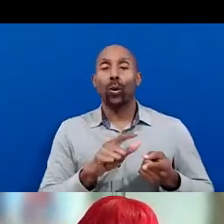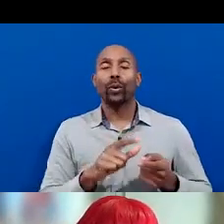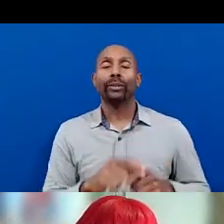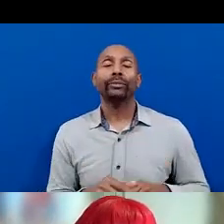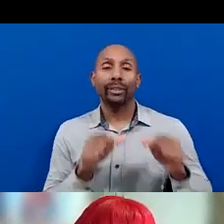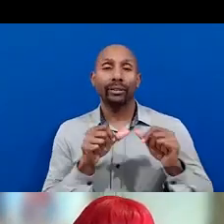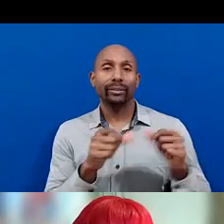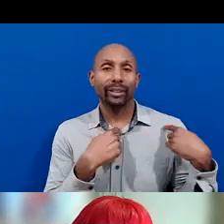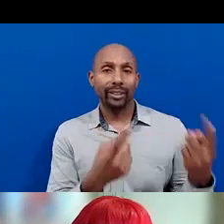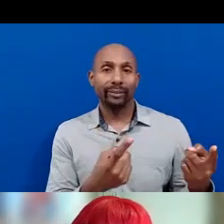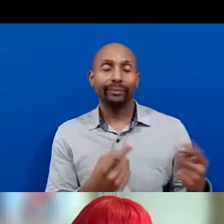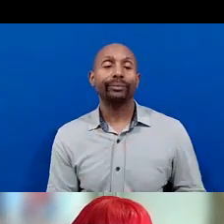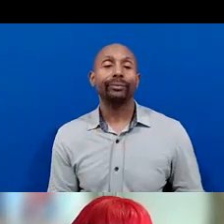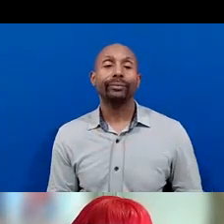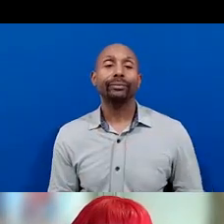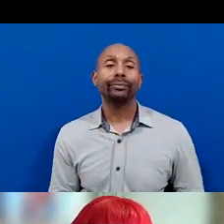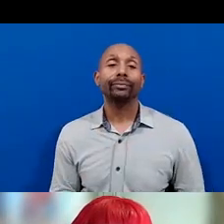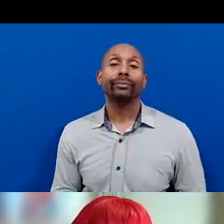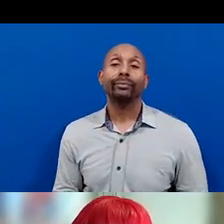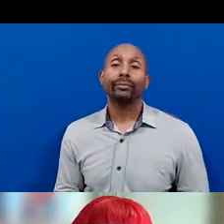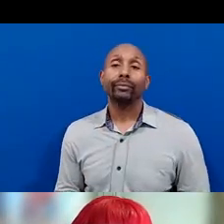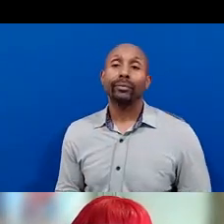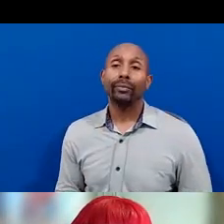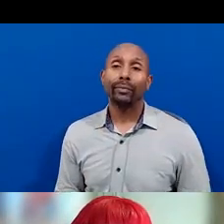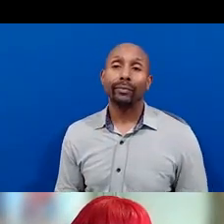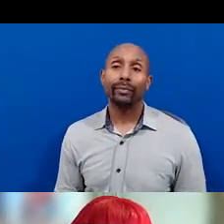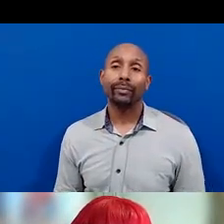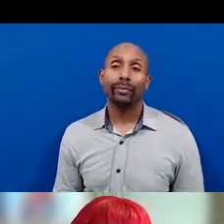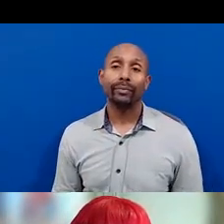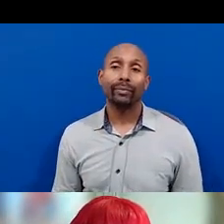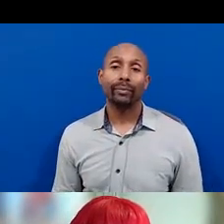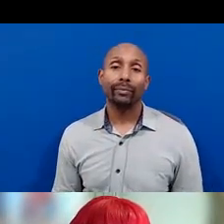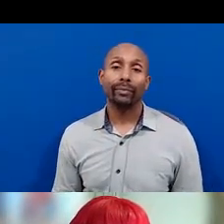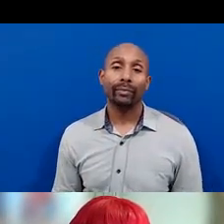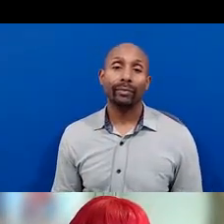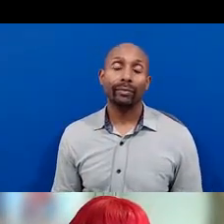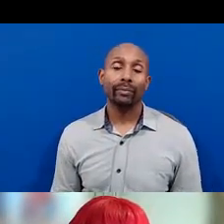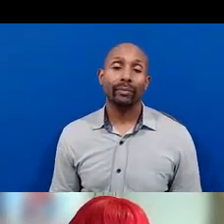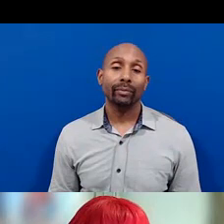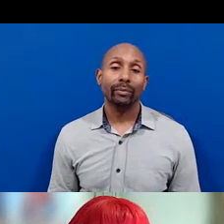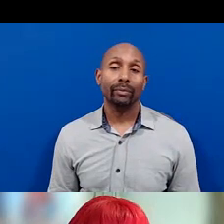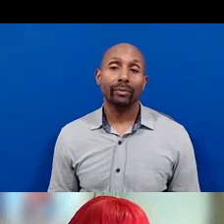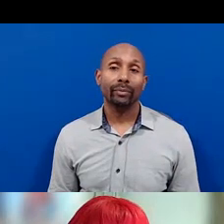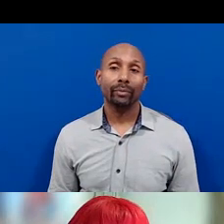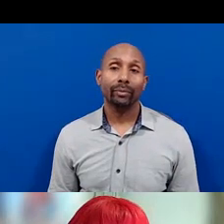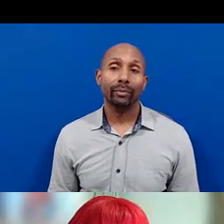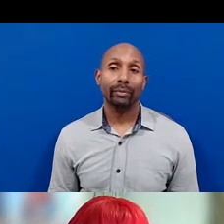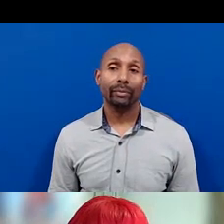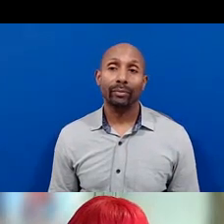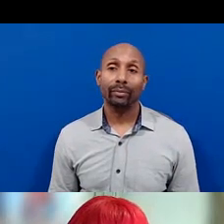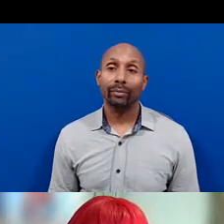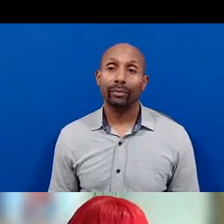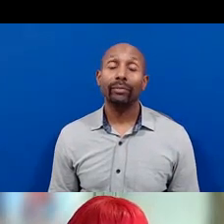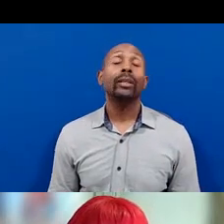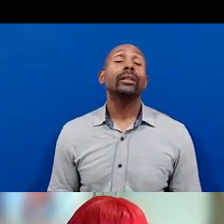in mind is the rates that I'm going to talk about are the rates that we